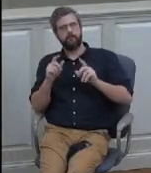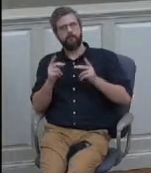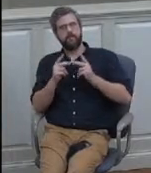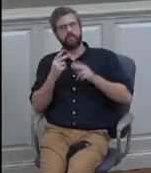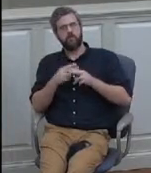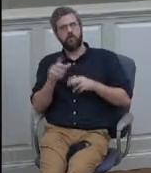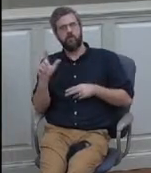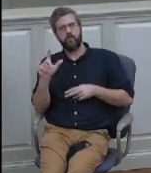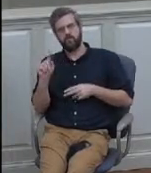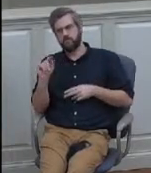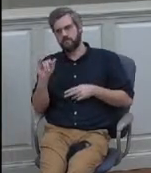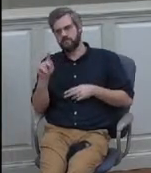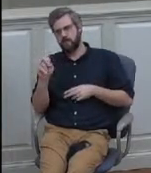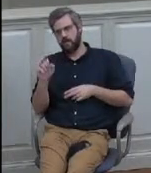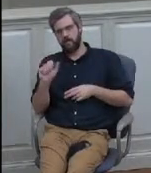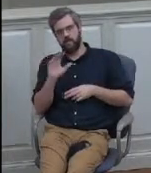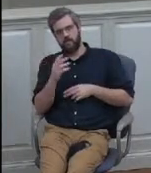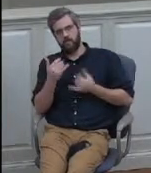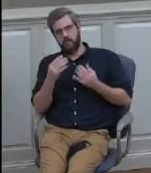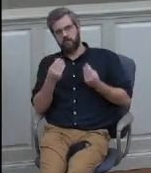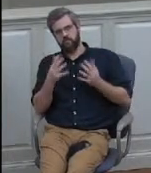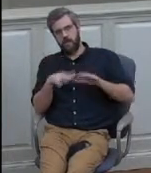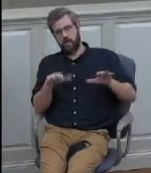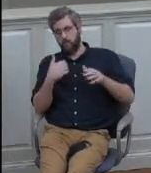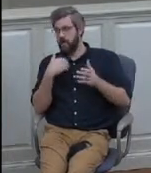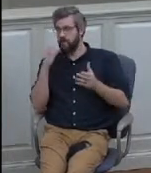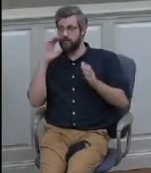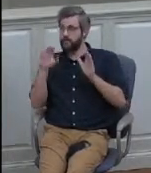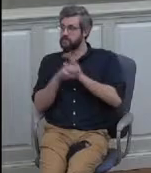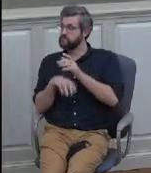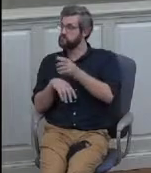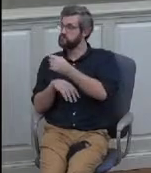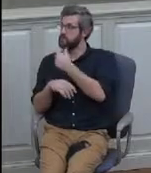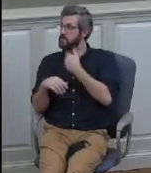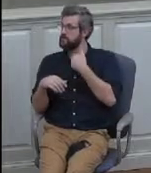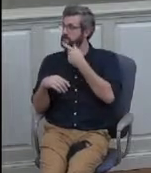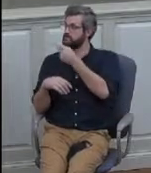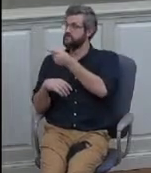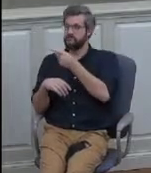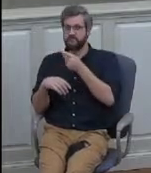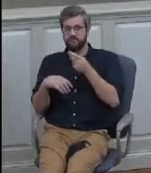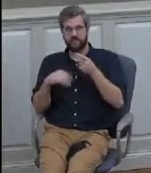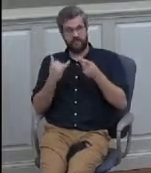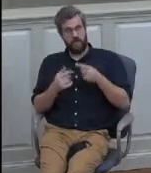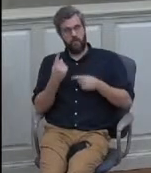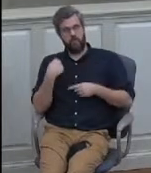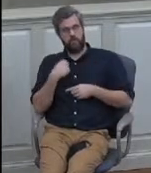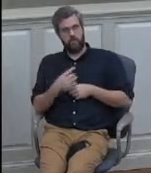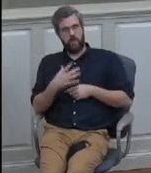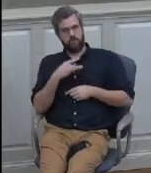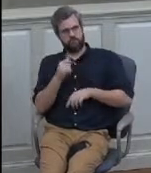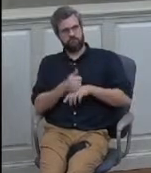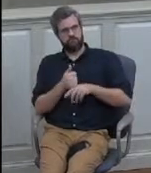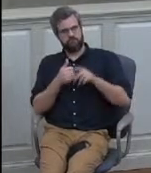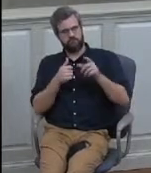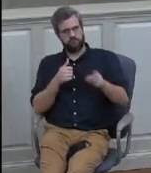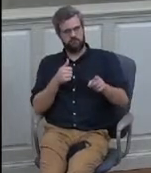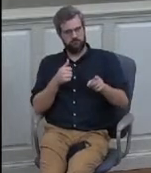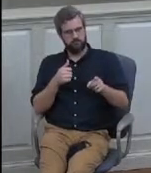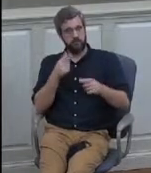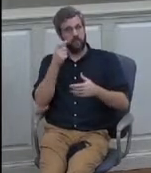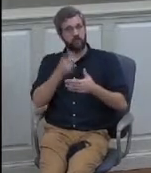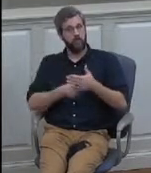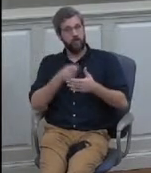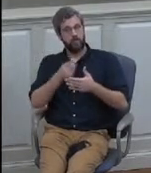playgrounds. You included a picture in mm-hmm. your all's packets yeah. of the one that we would like to move forward with. The cost